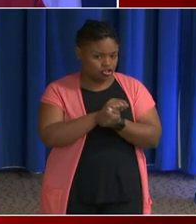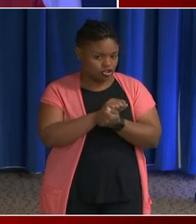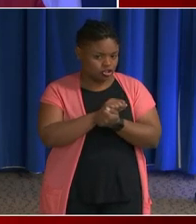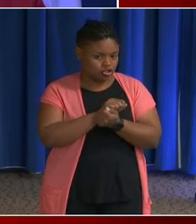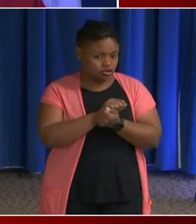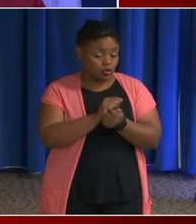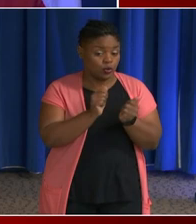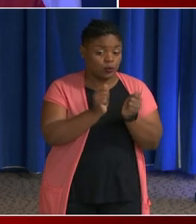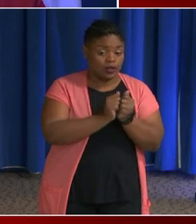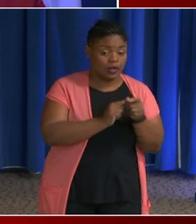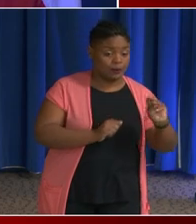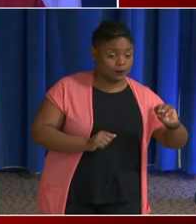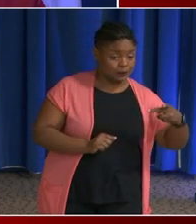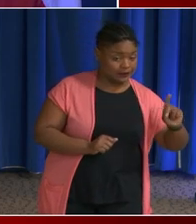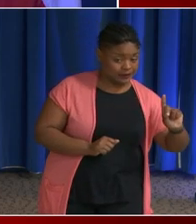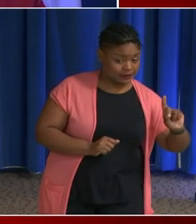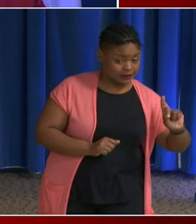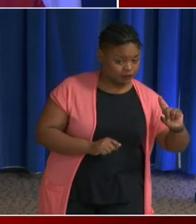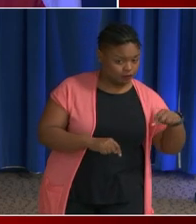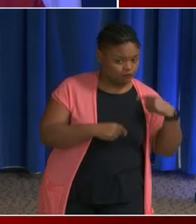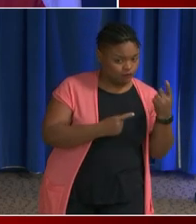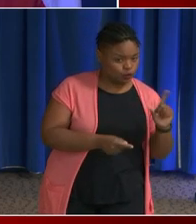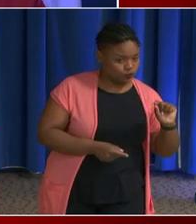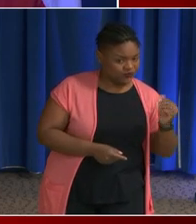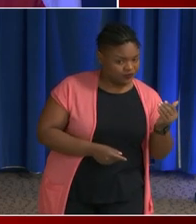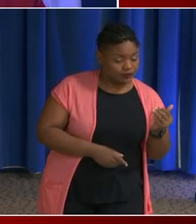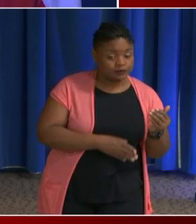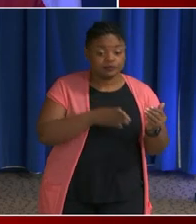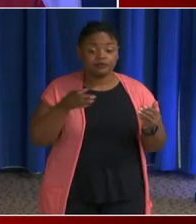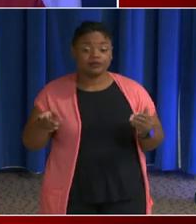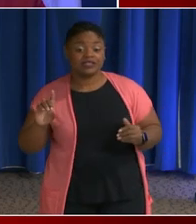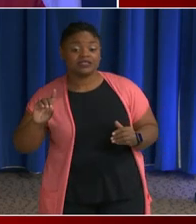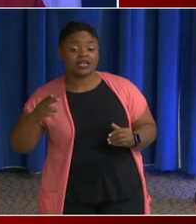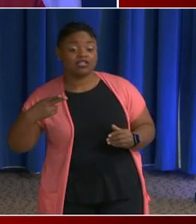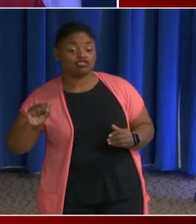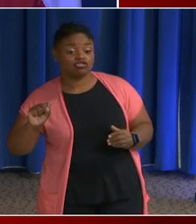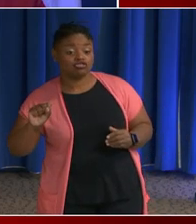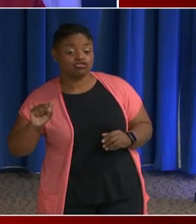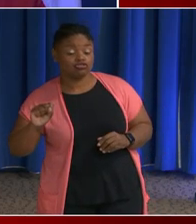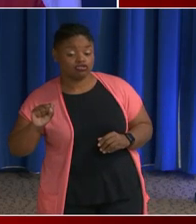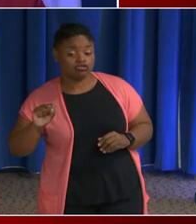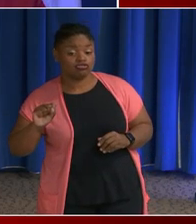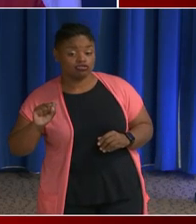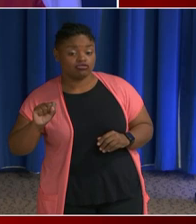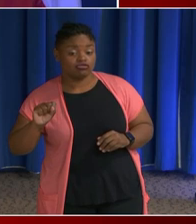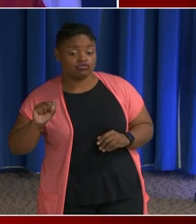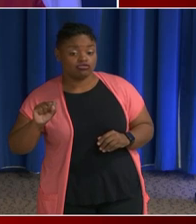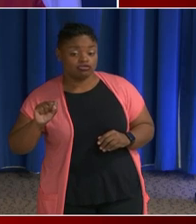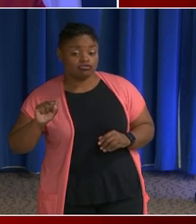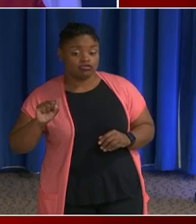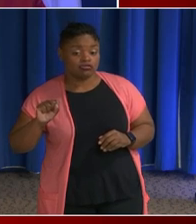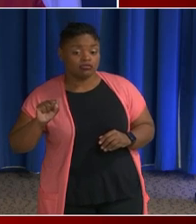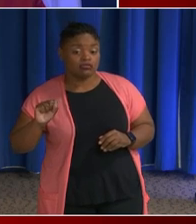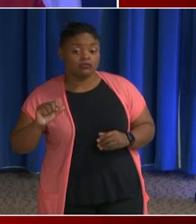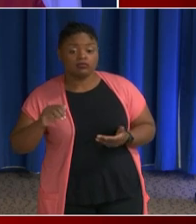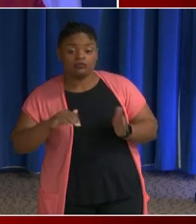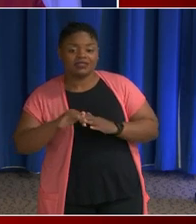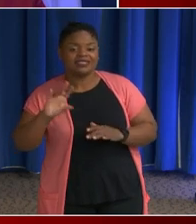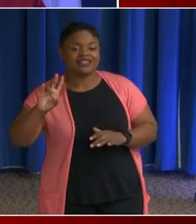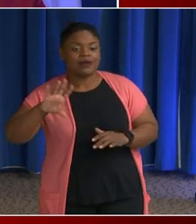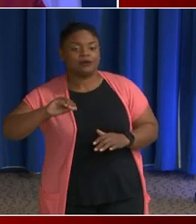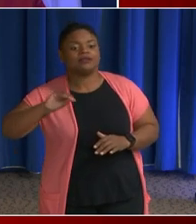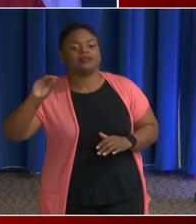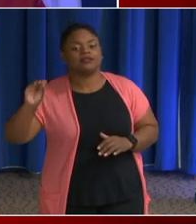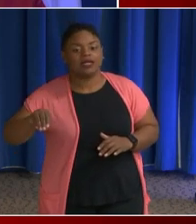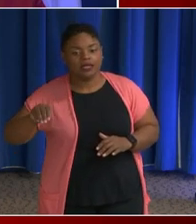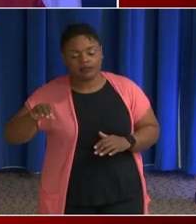MPD since 2015. DHS, our Department of Human Services, has seen a 75%